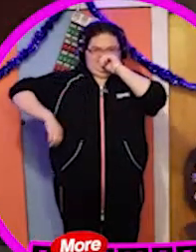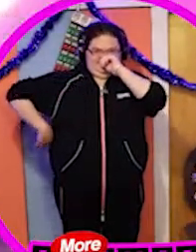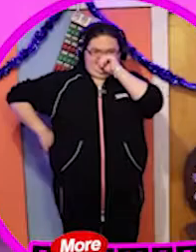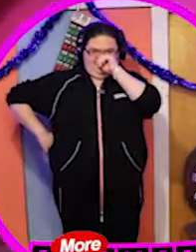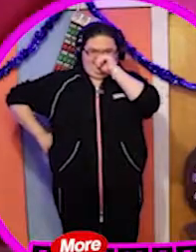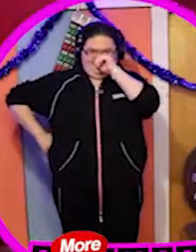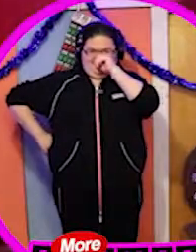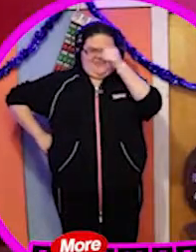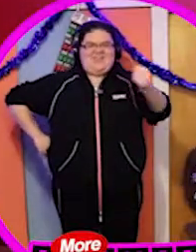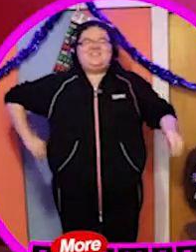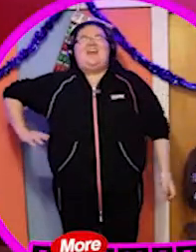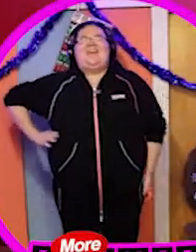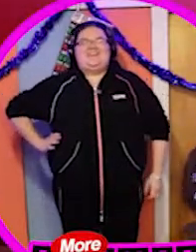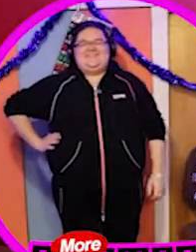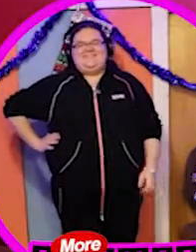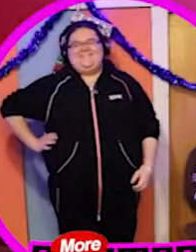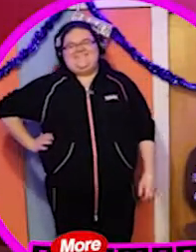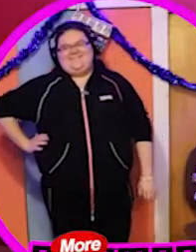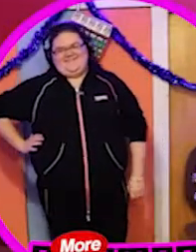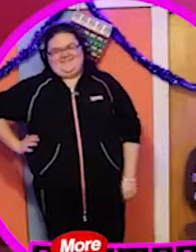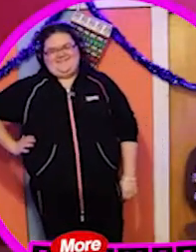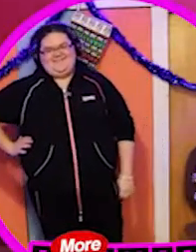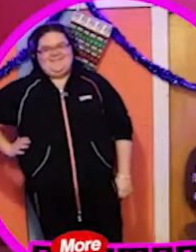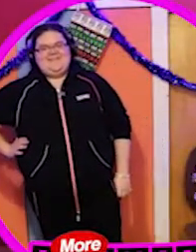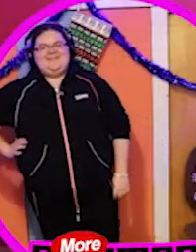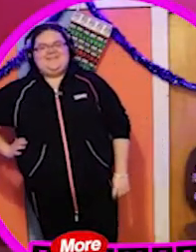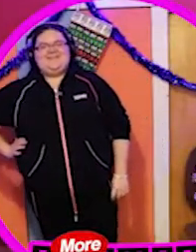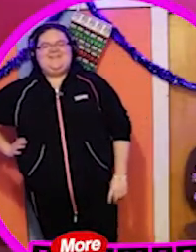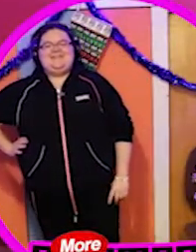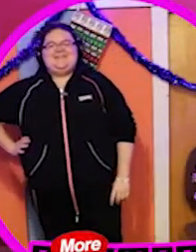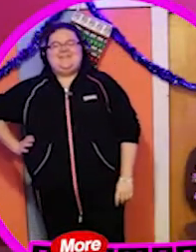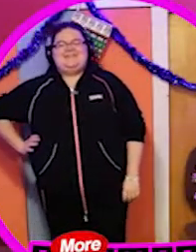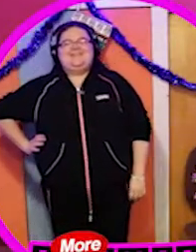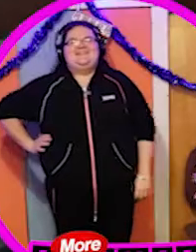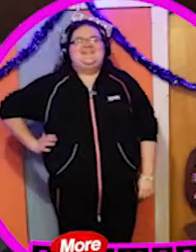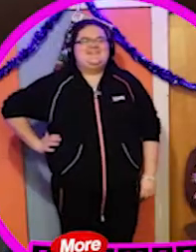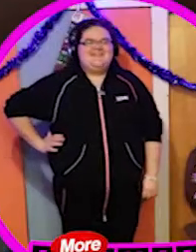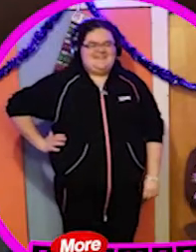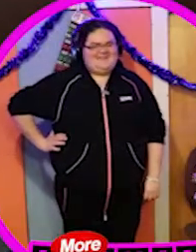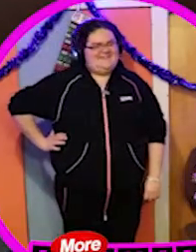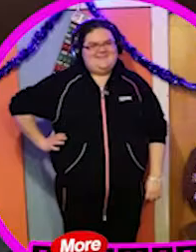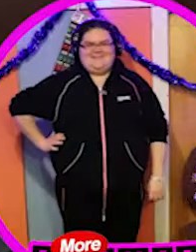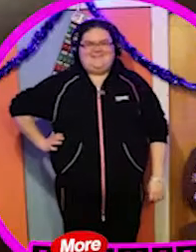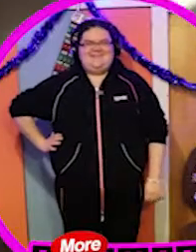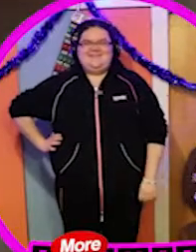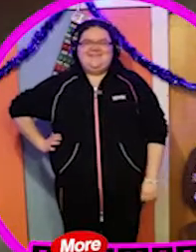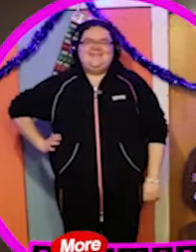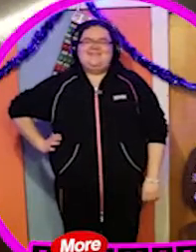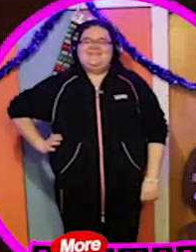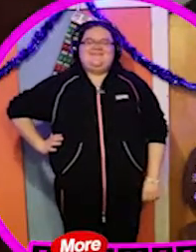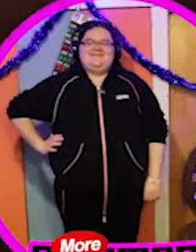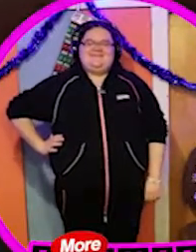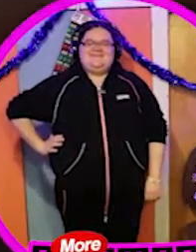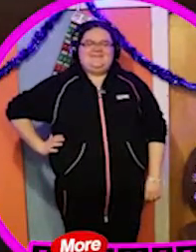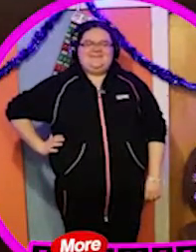my fucking god. JJ! That's what I do. It's so shit, this game. I'll go after jump.